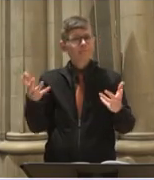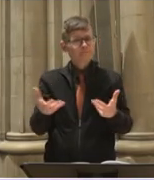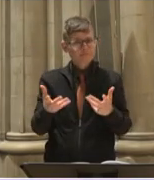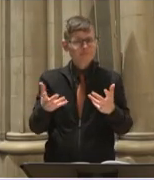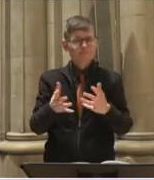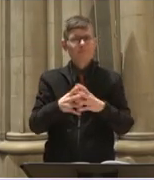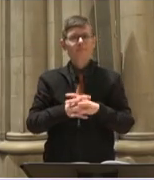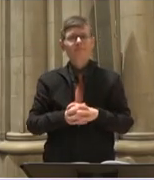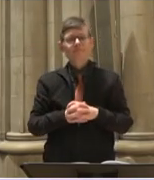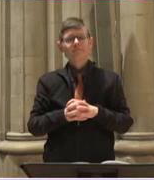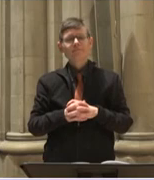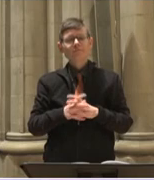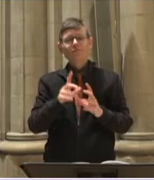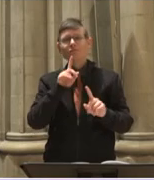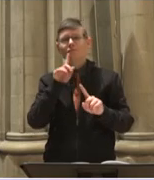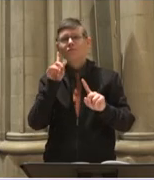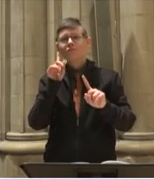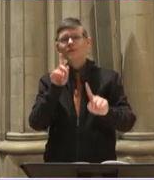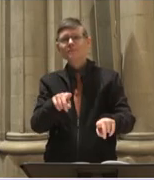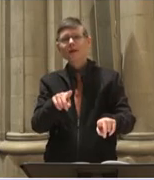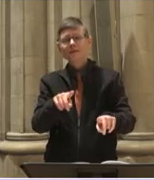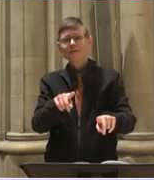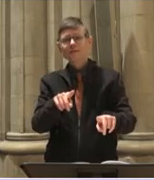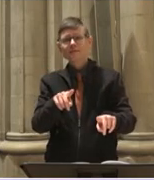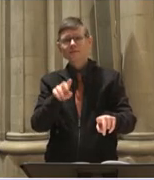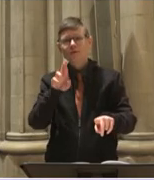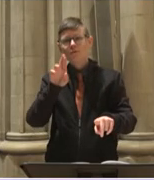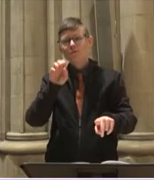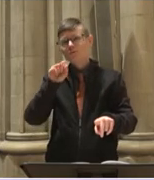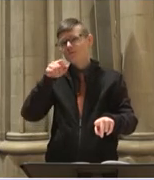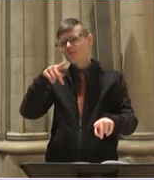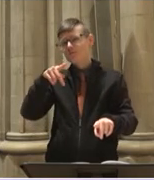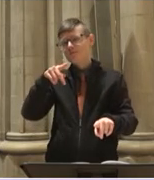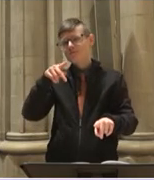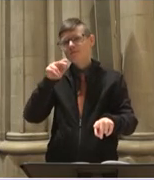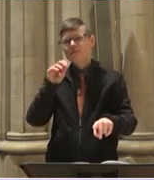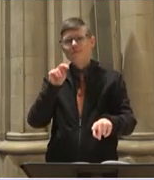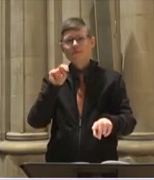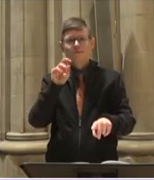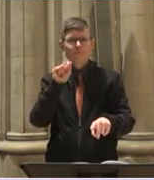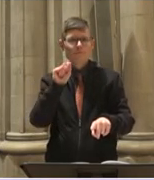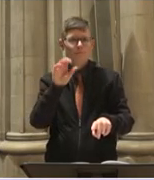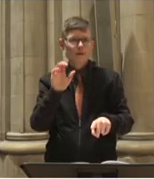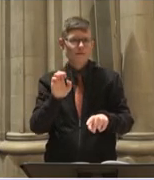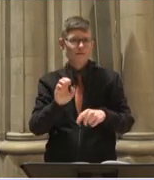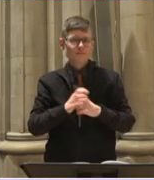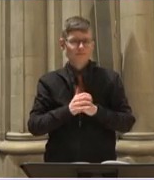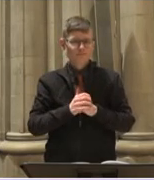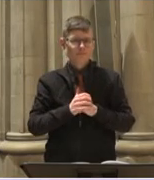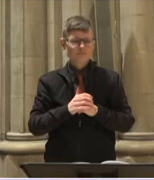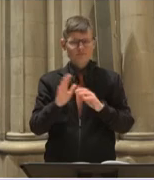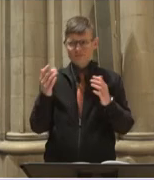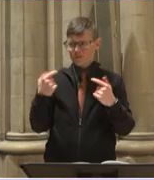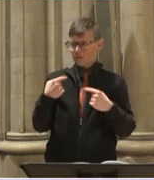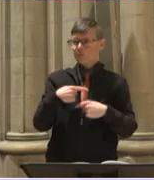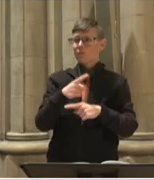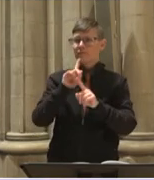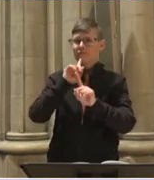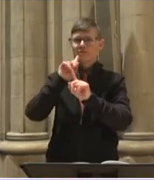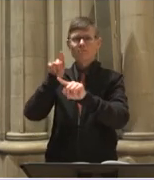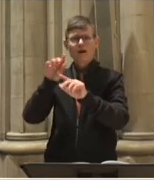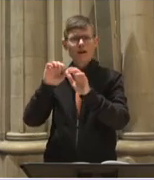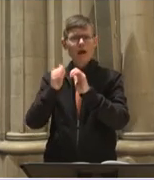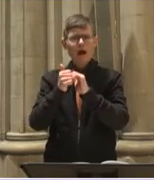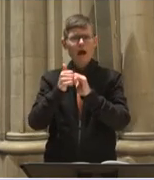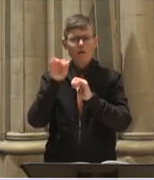is response. How are we to respond to this music's call